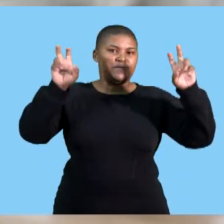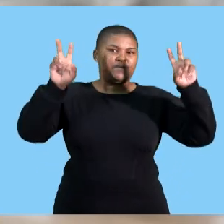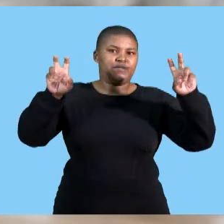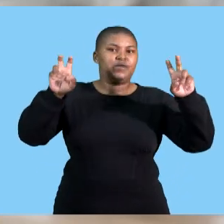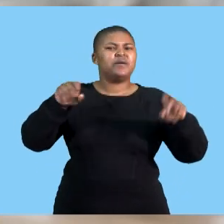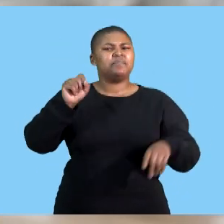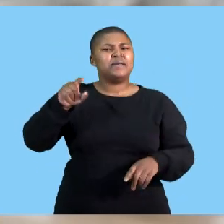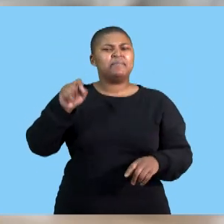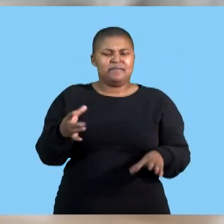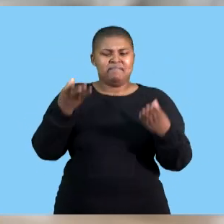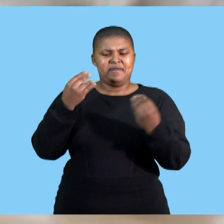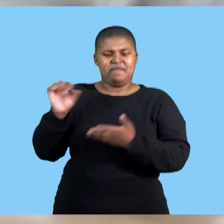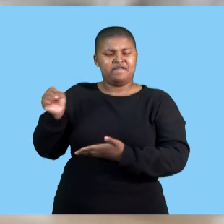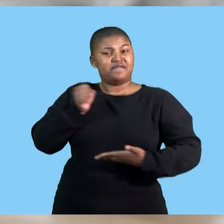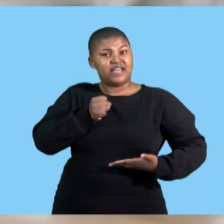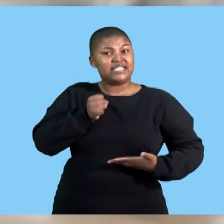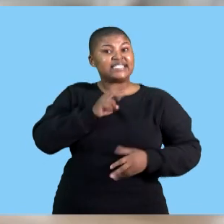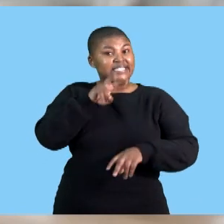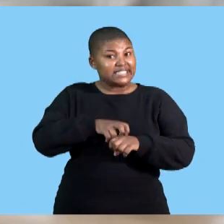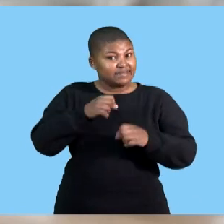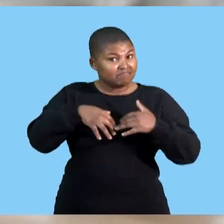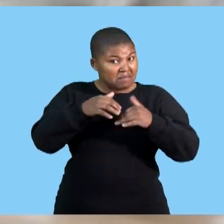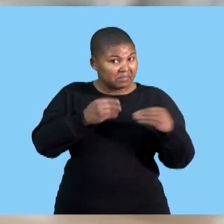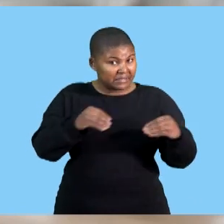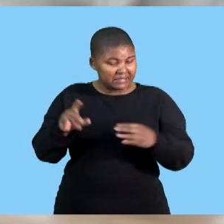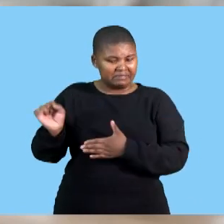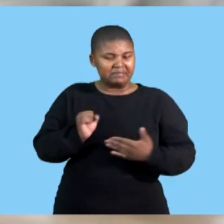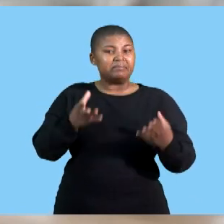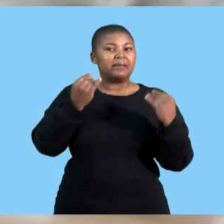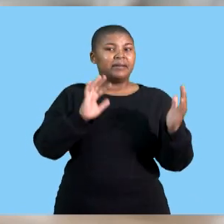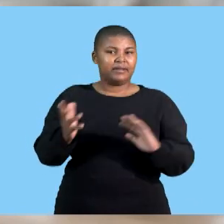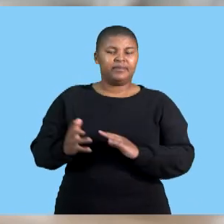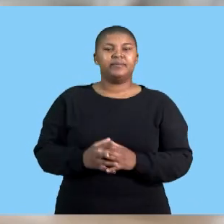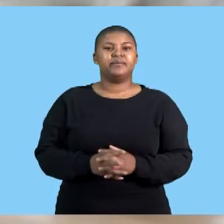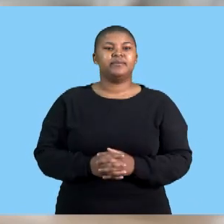questions under the topic that says acquiring funding if needed.